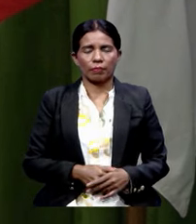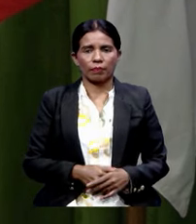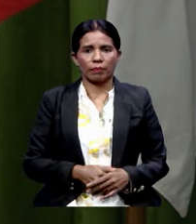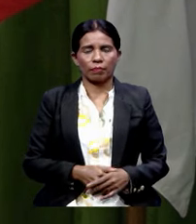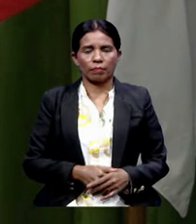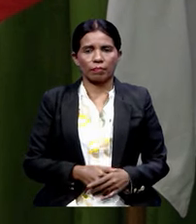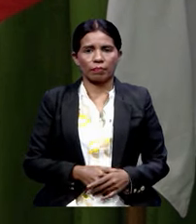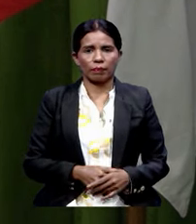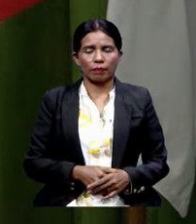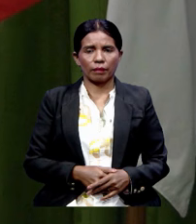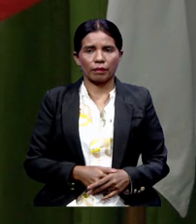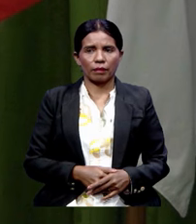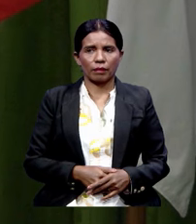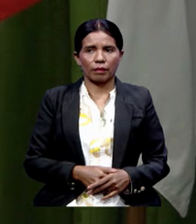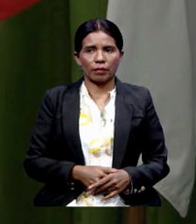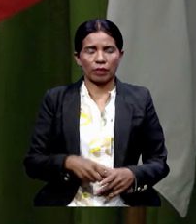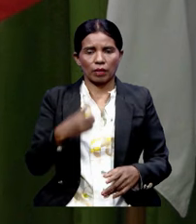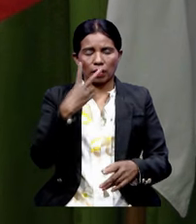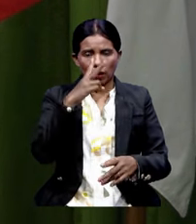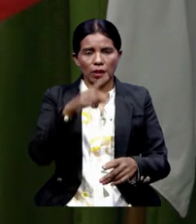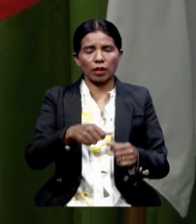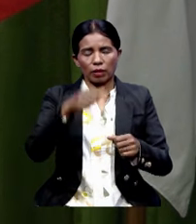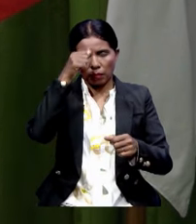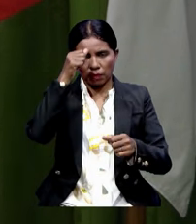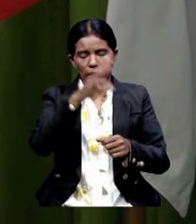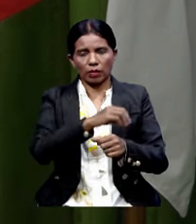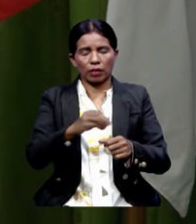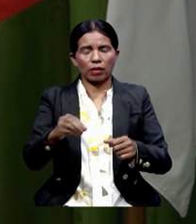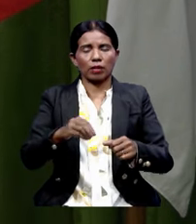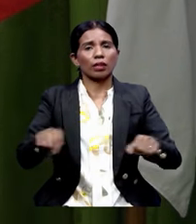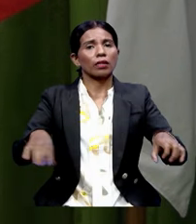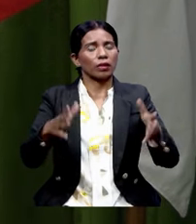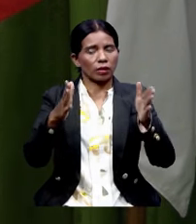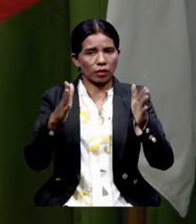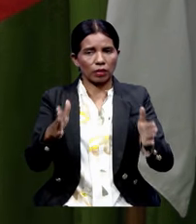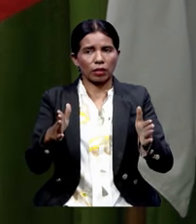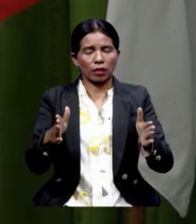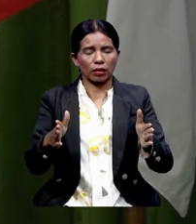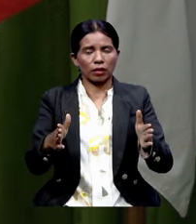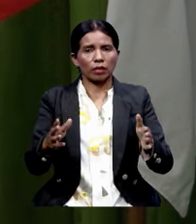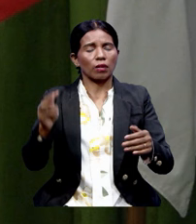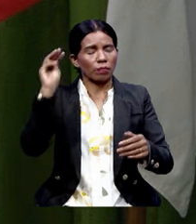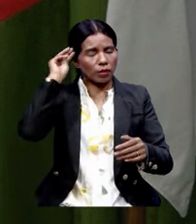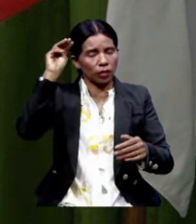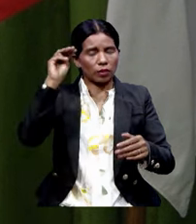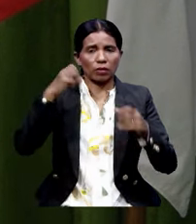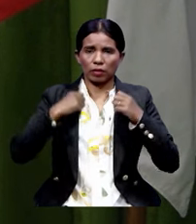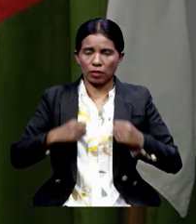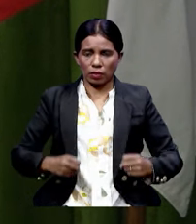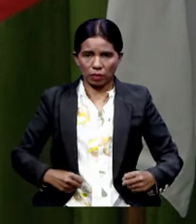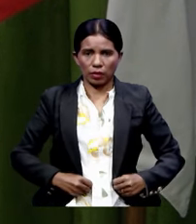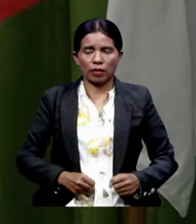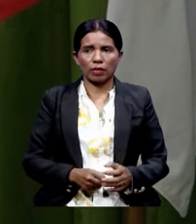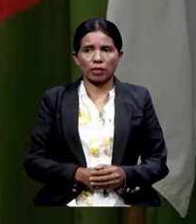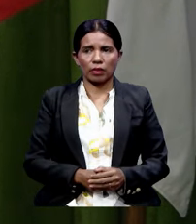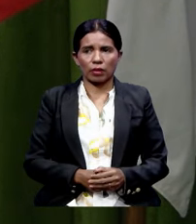being a member or a staff of the Ministry of Health,